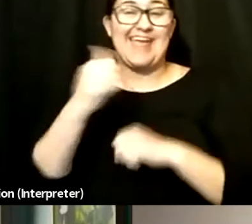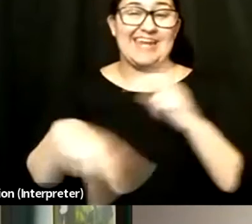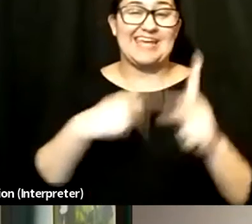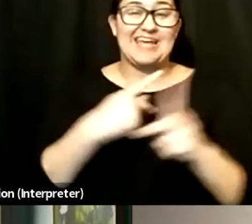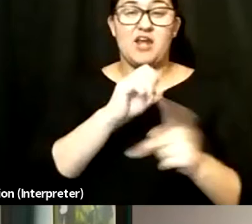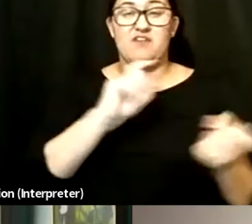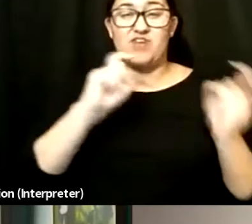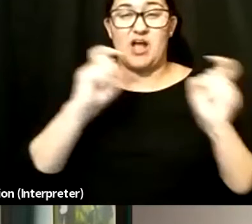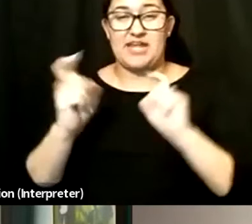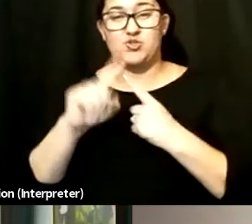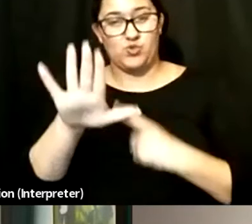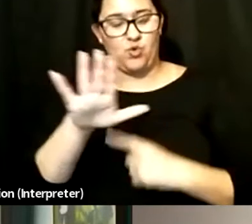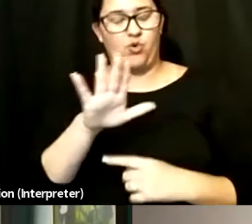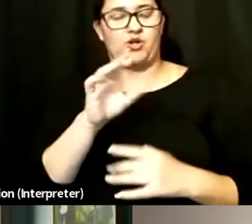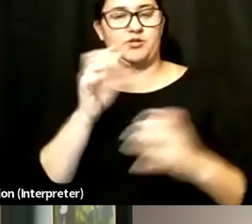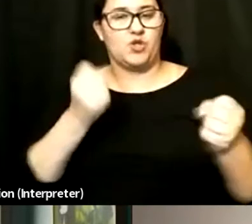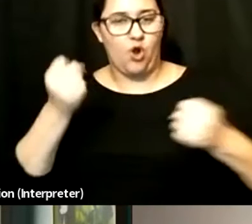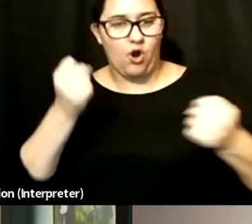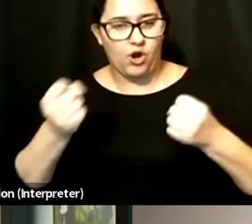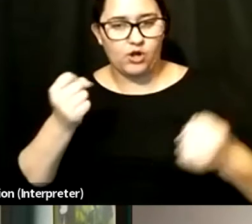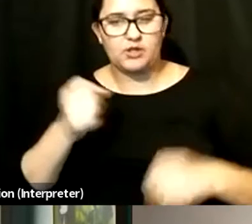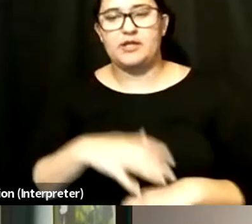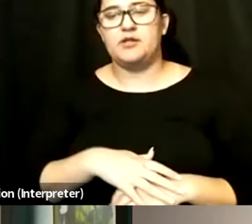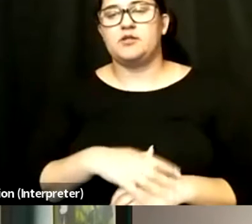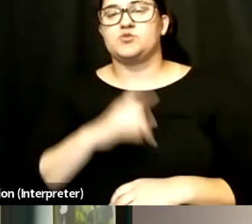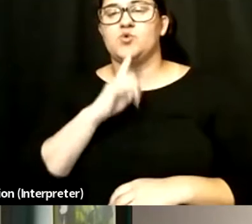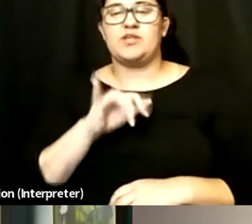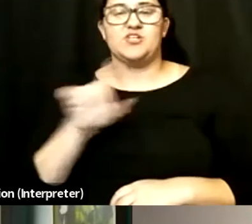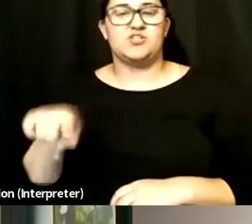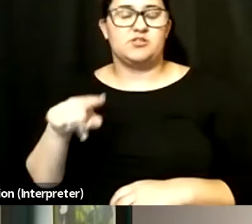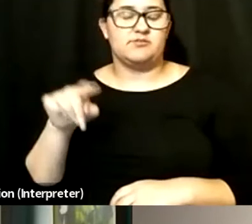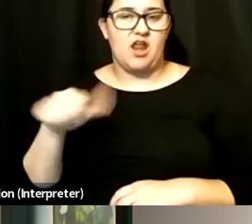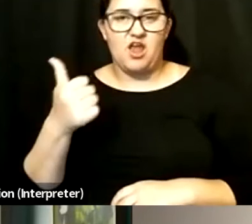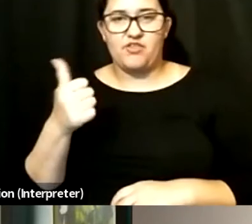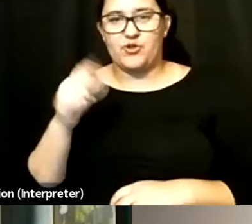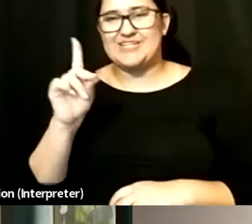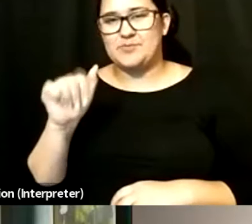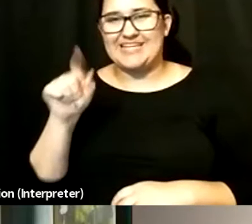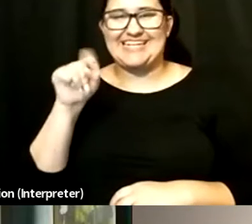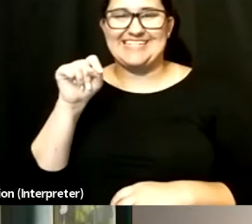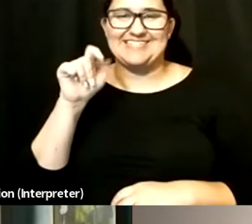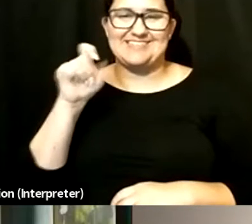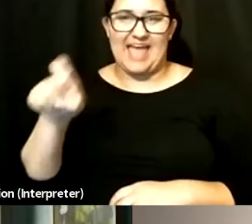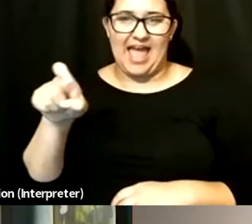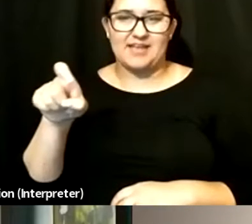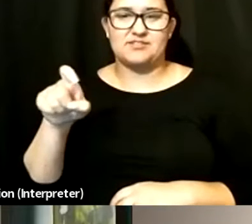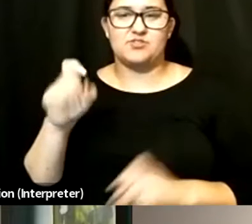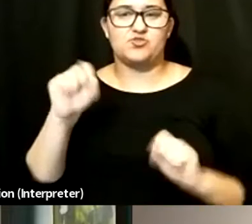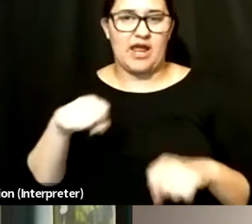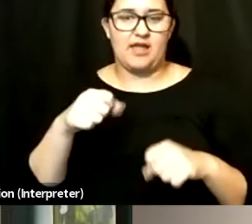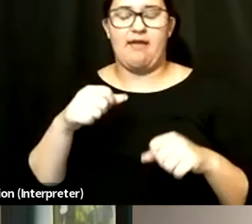car. So, just another sort of disability taxes, having to fill